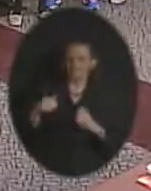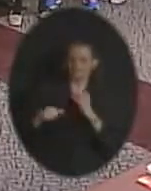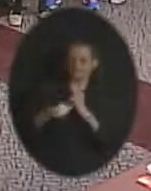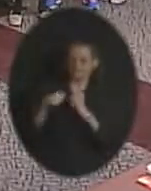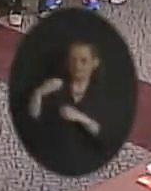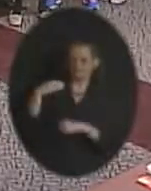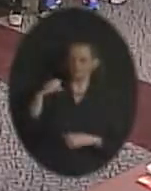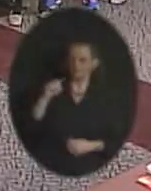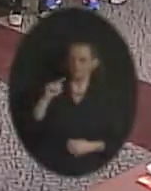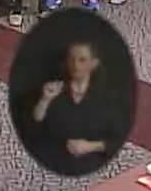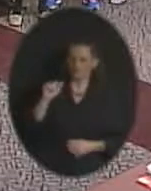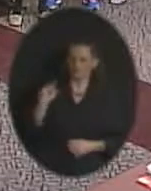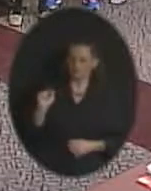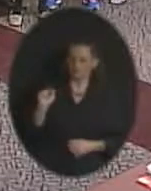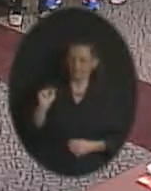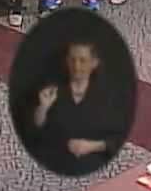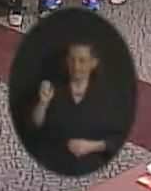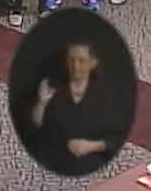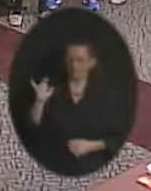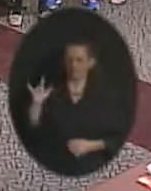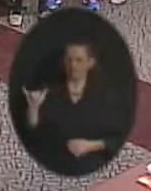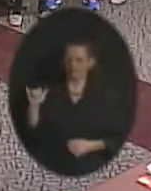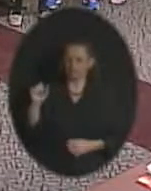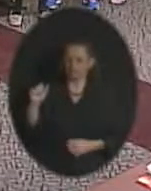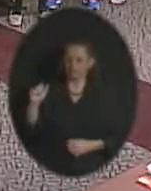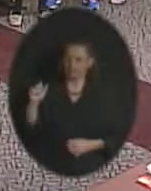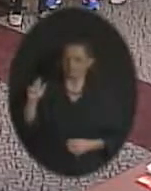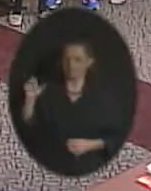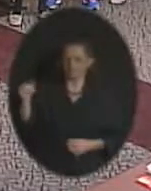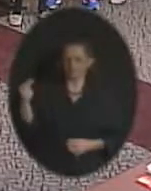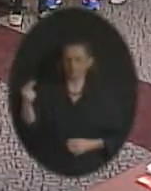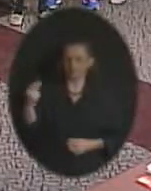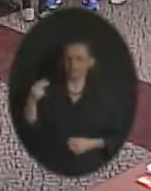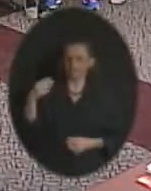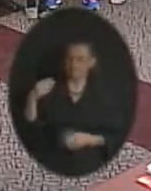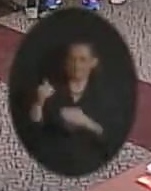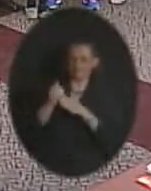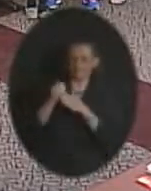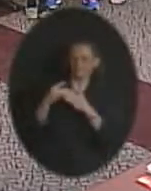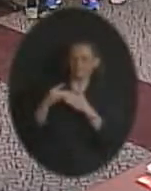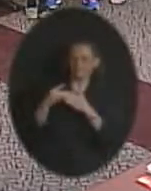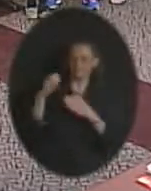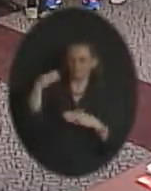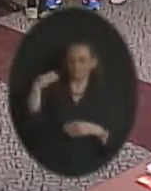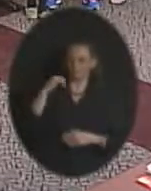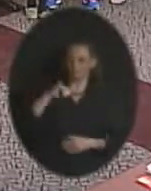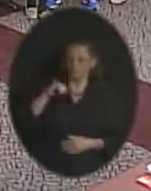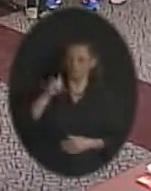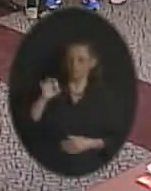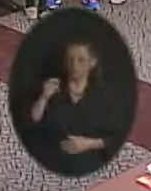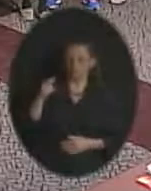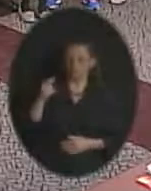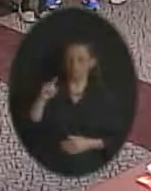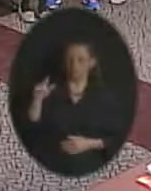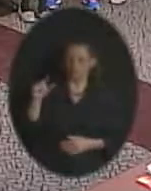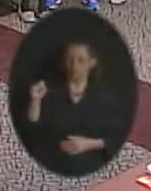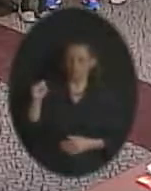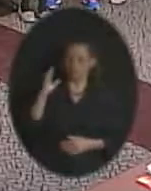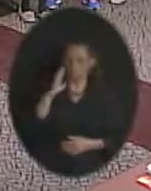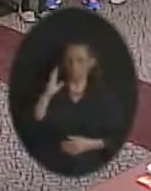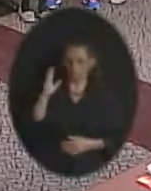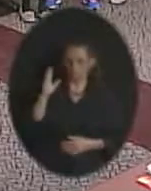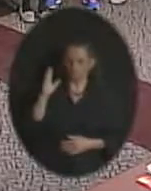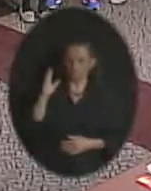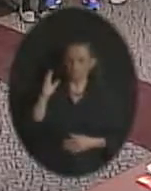Stan Sperlin, Shelley Shaw, and Sarah Batchelet. Head coach is Jeff Hulse. And Jeff, you're going to introduce someone else that I didn't list. This is